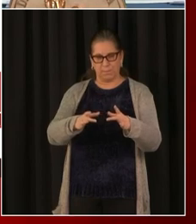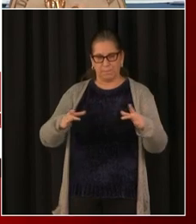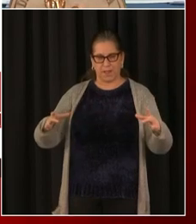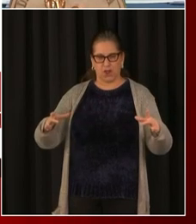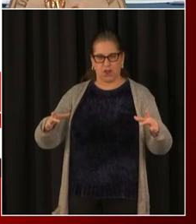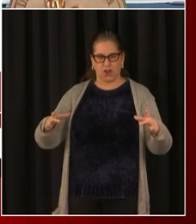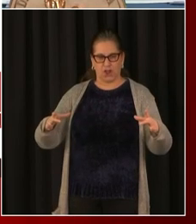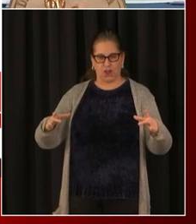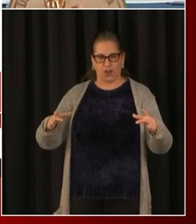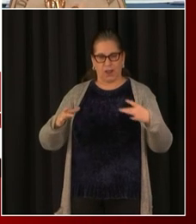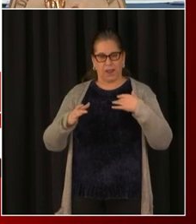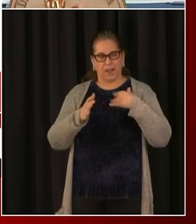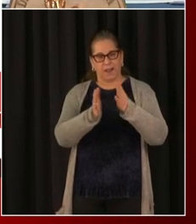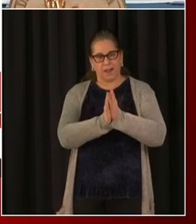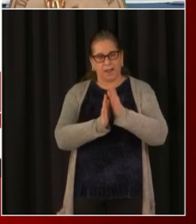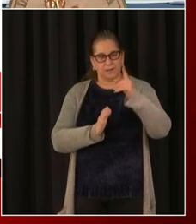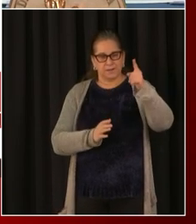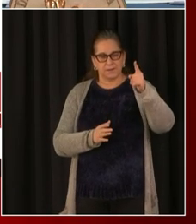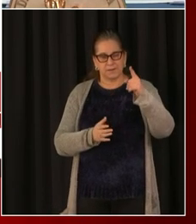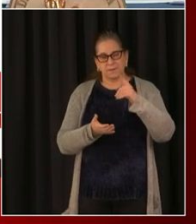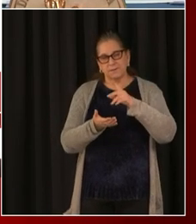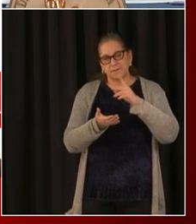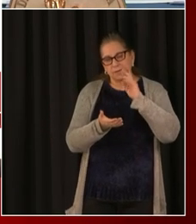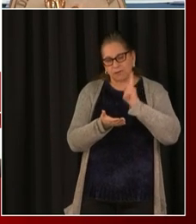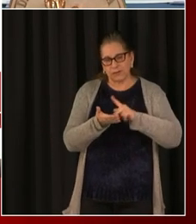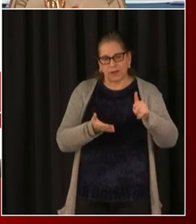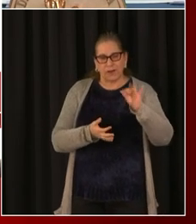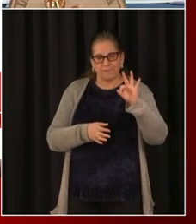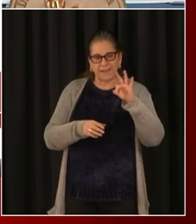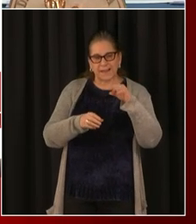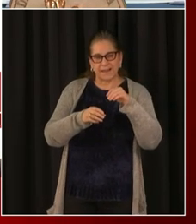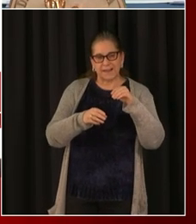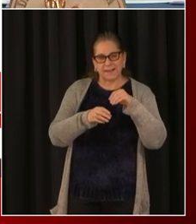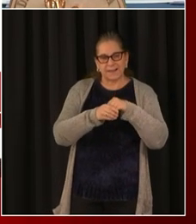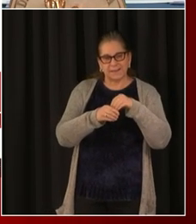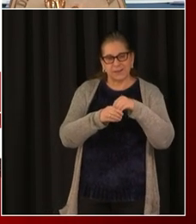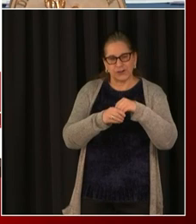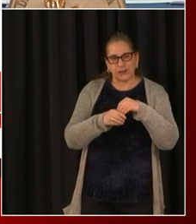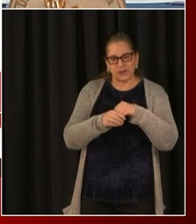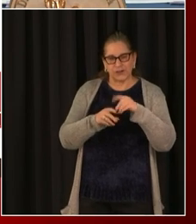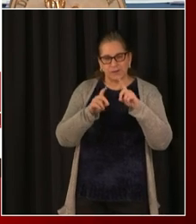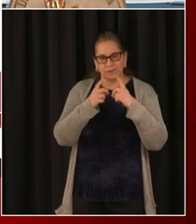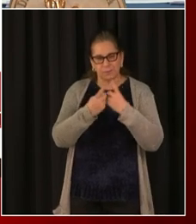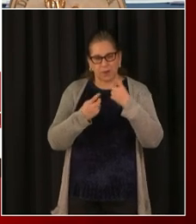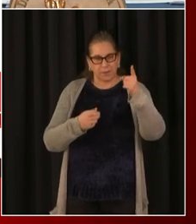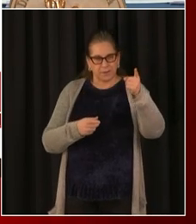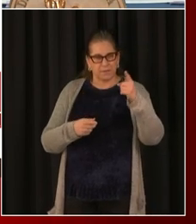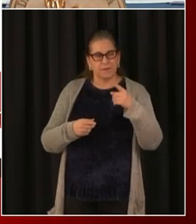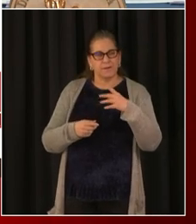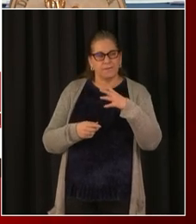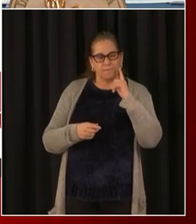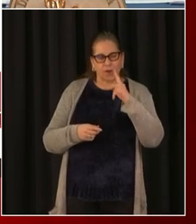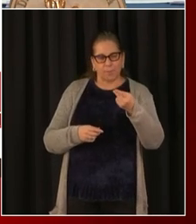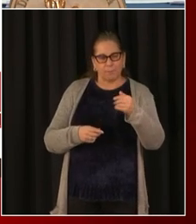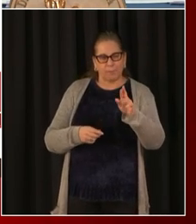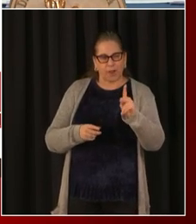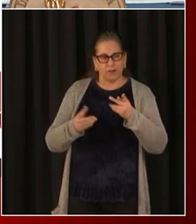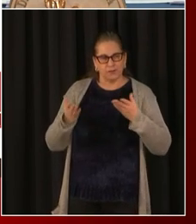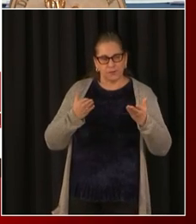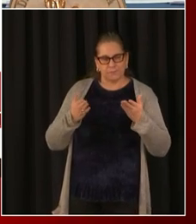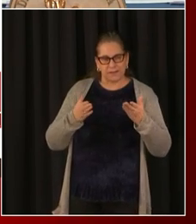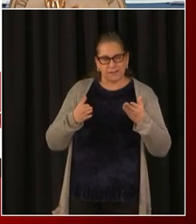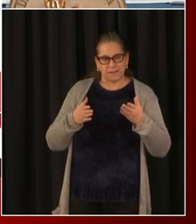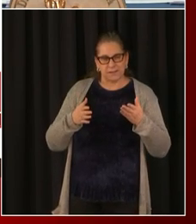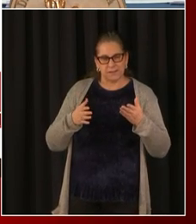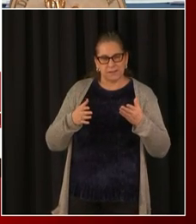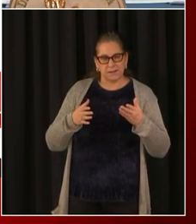the Secretary of the Interior, who, as you know, is responsible for the National Park Service, that is responsible for most